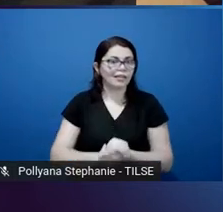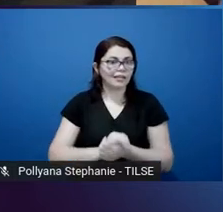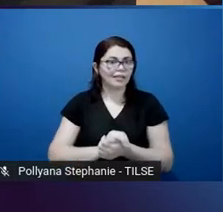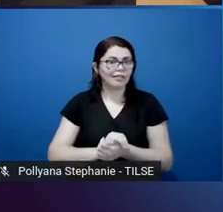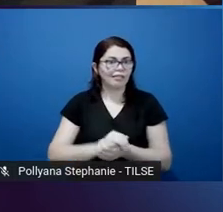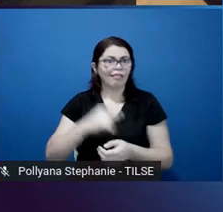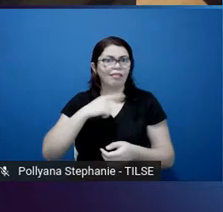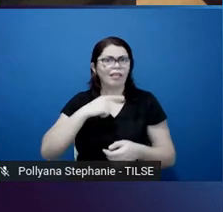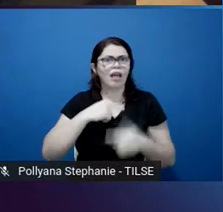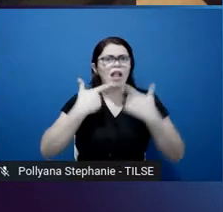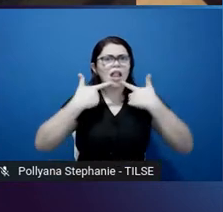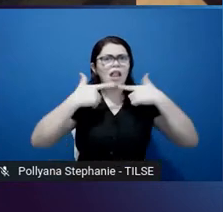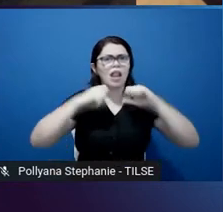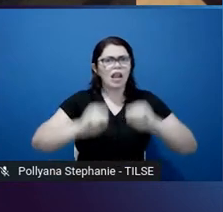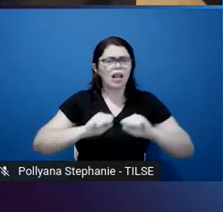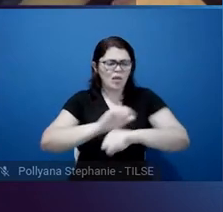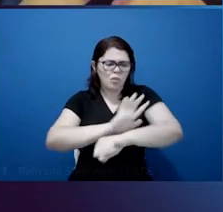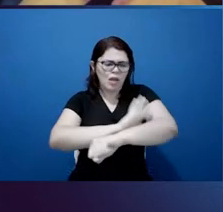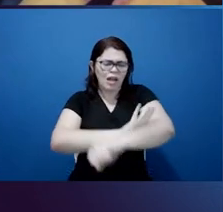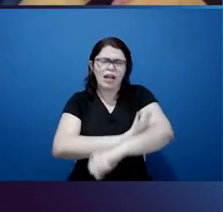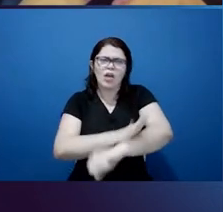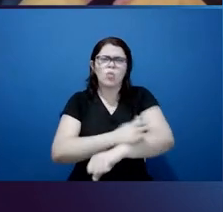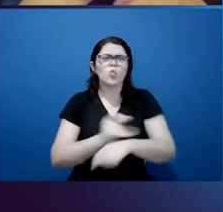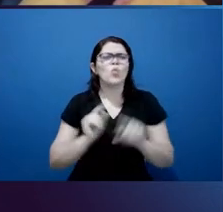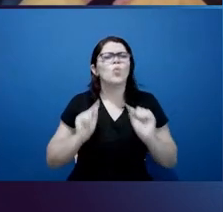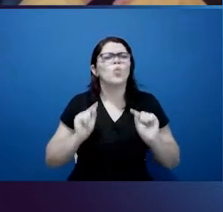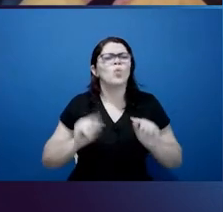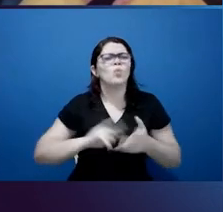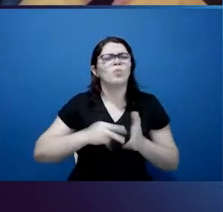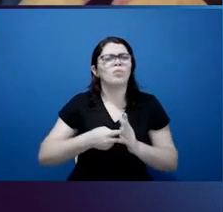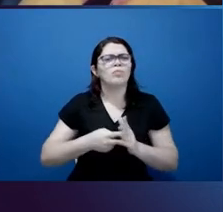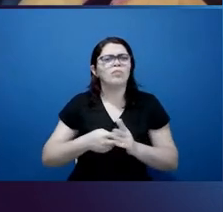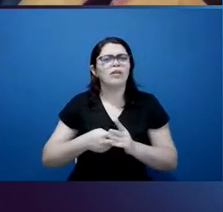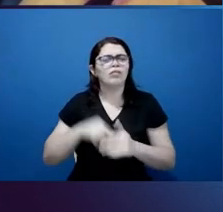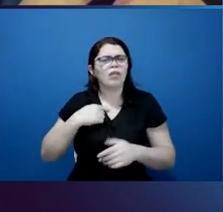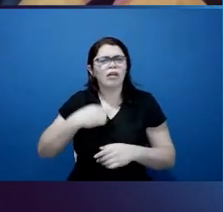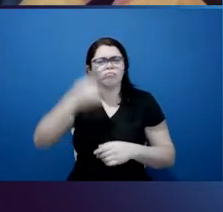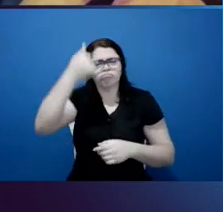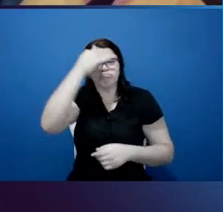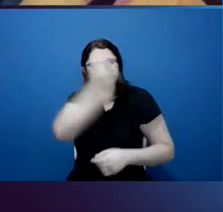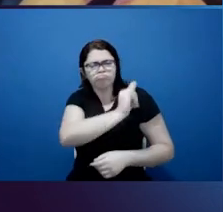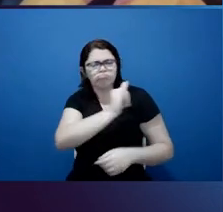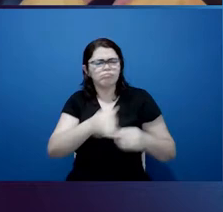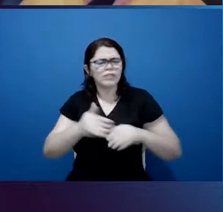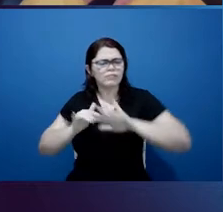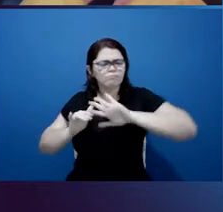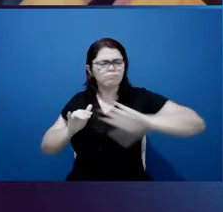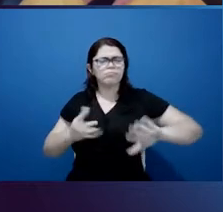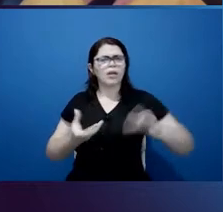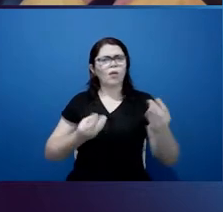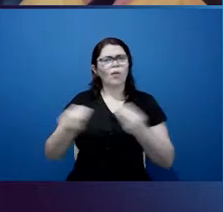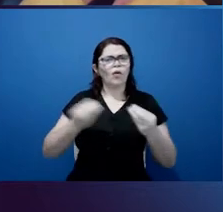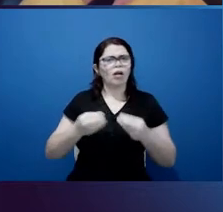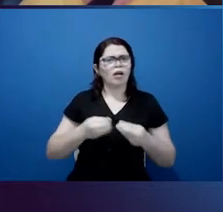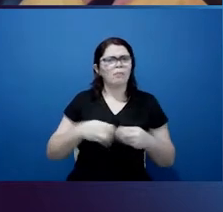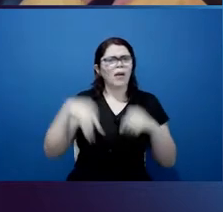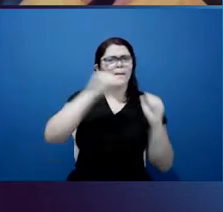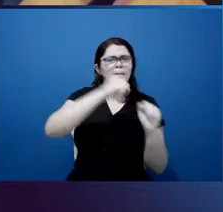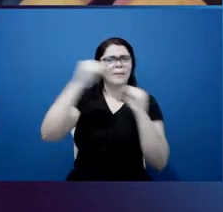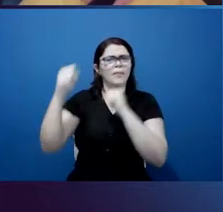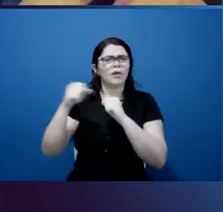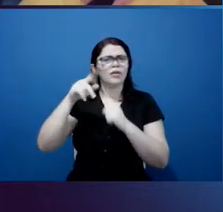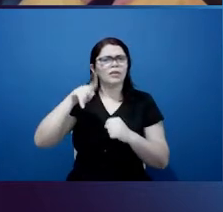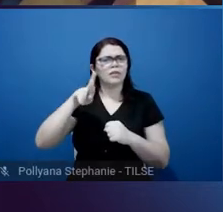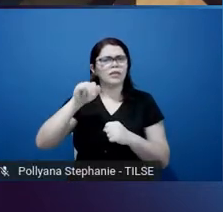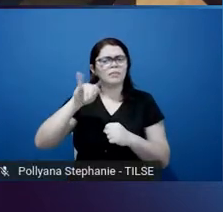is linguistic racism and how do we fight against it? What power and privilege are present in the